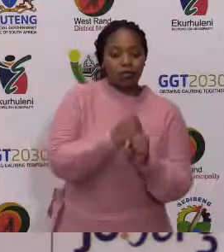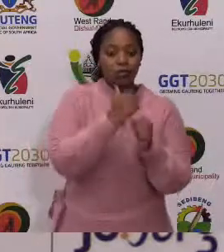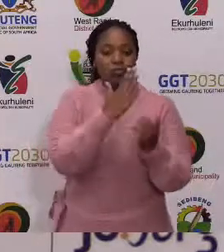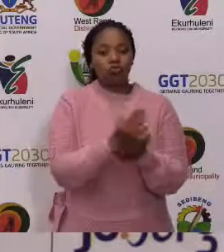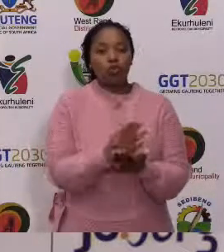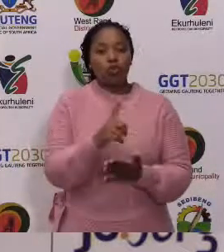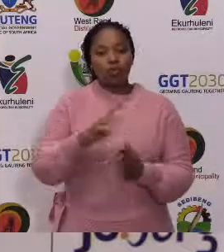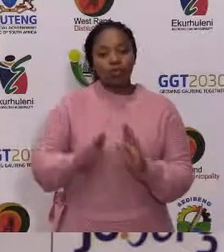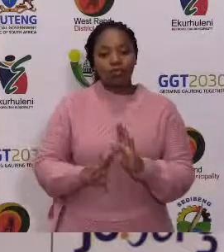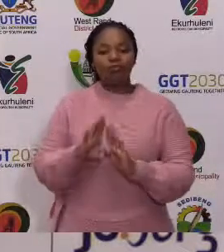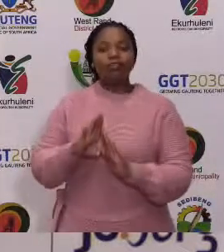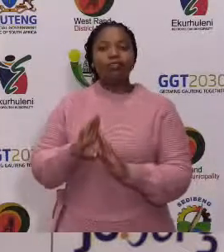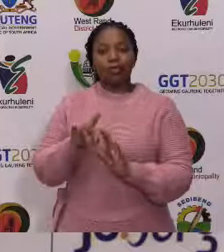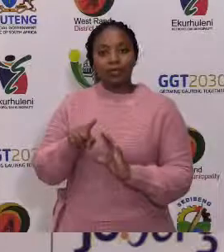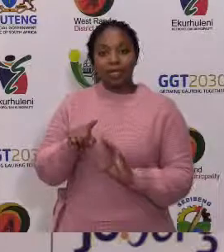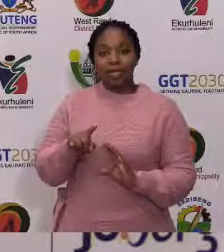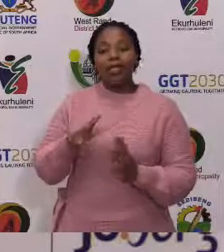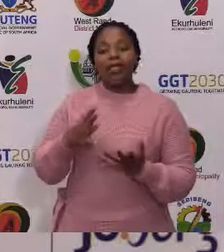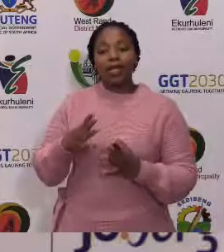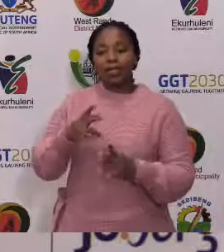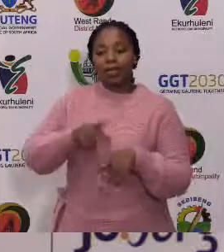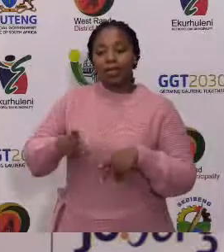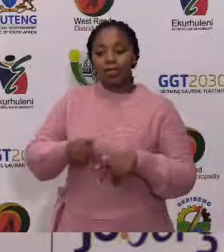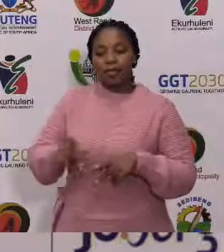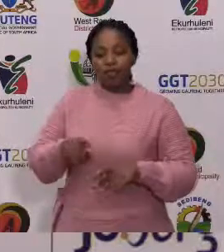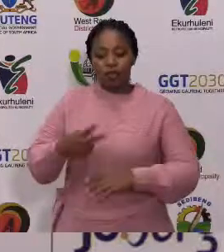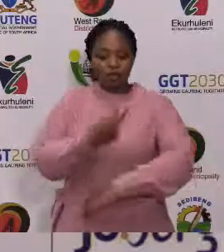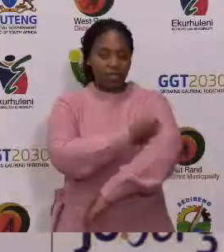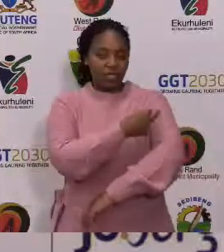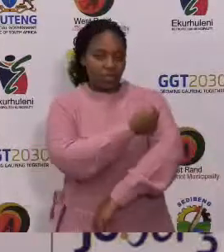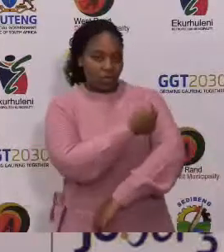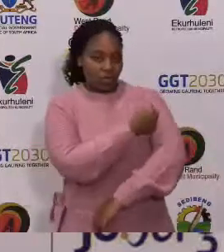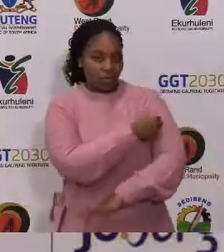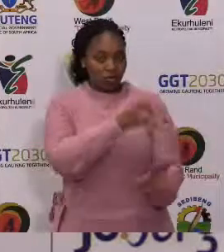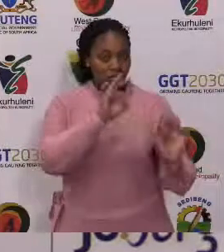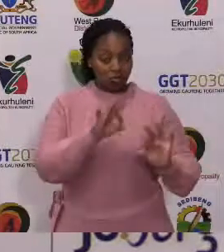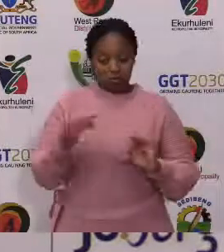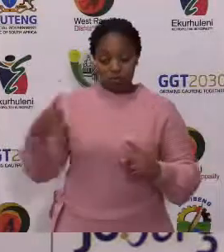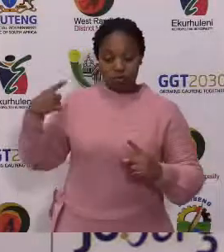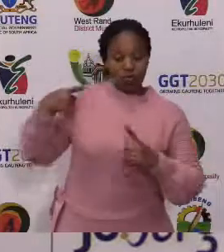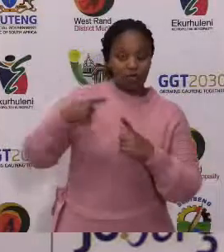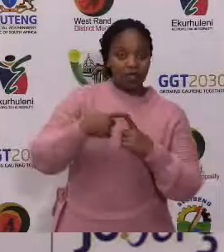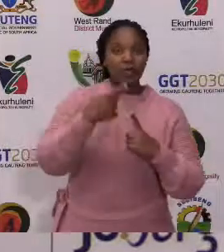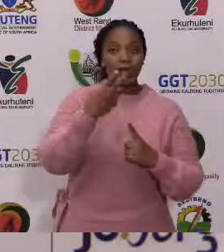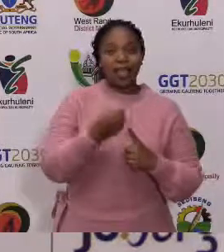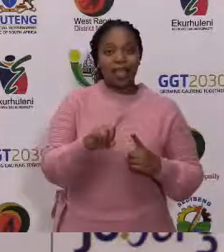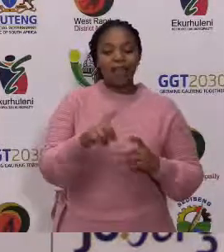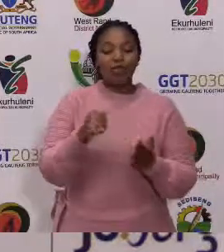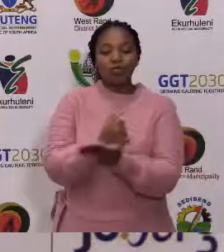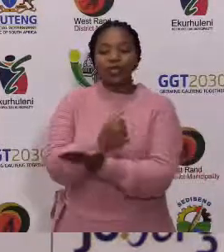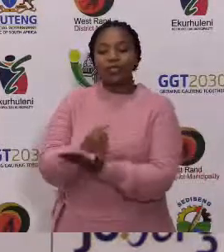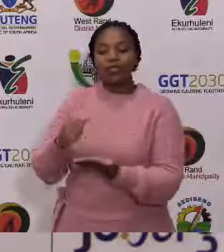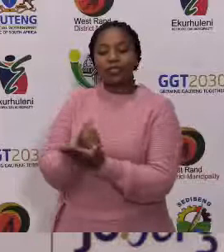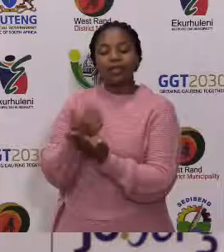them on the EVDS in preparation for vaccination. So to date, we have registered